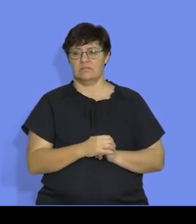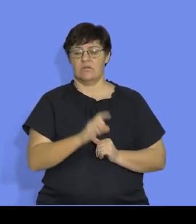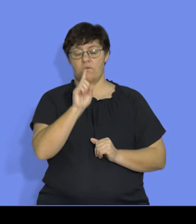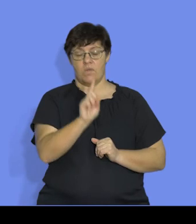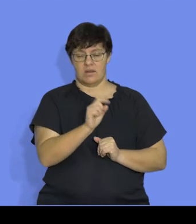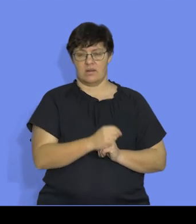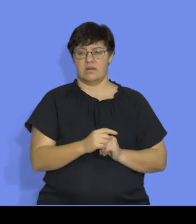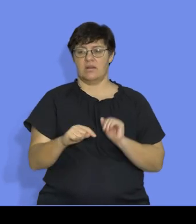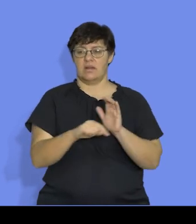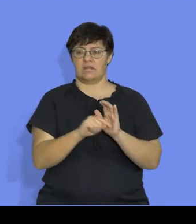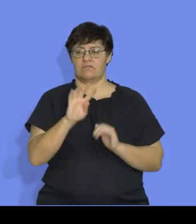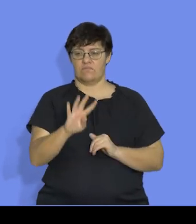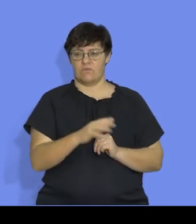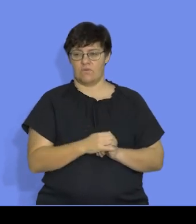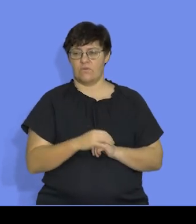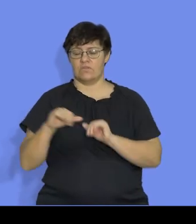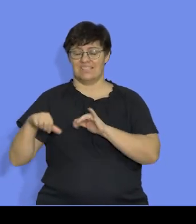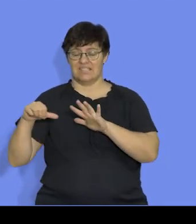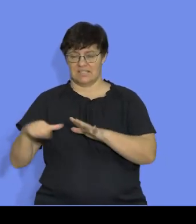1, negative 4, then